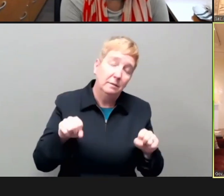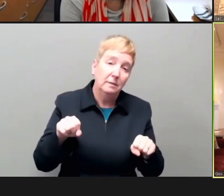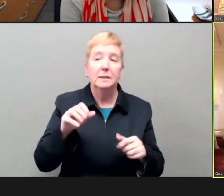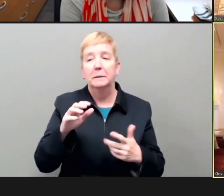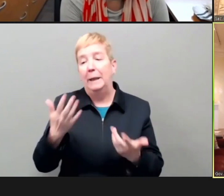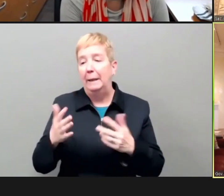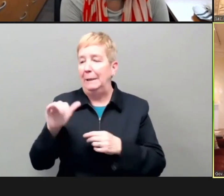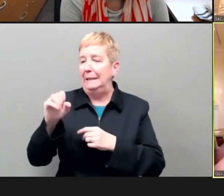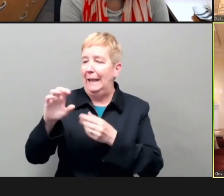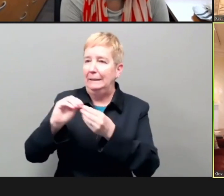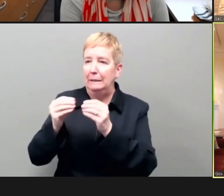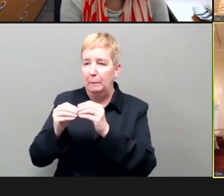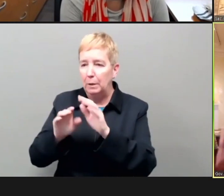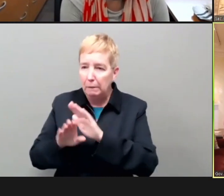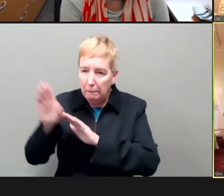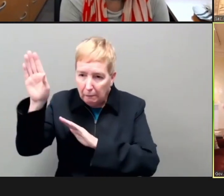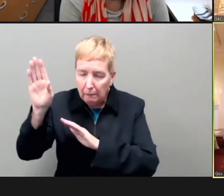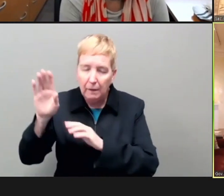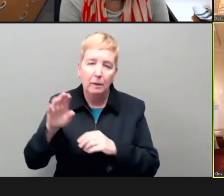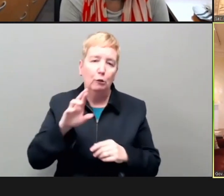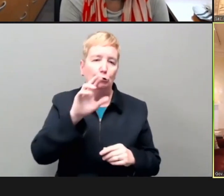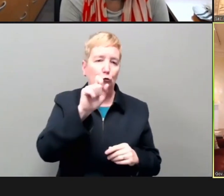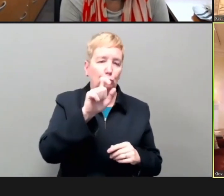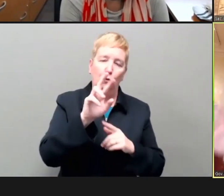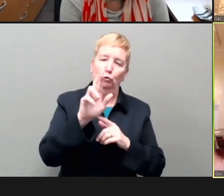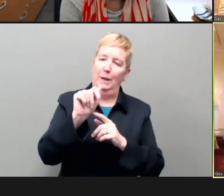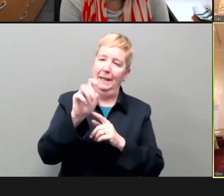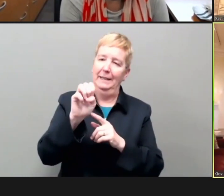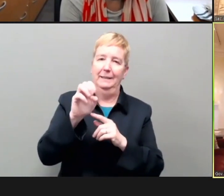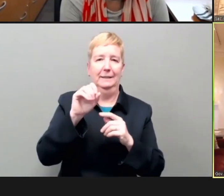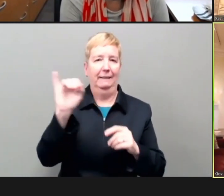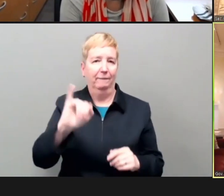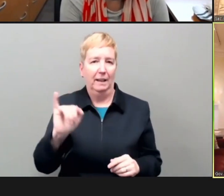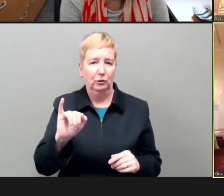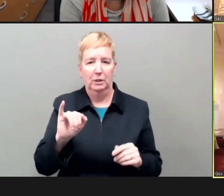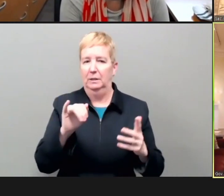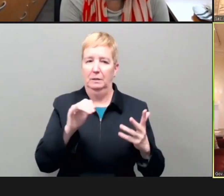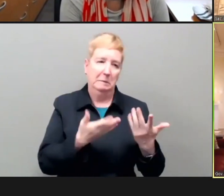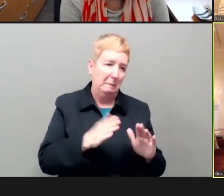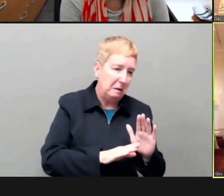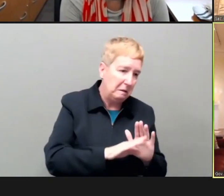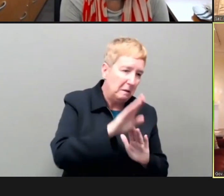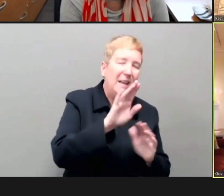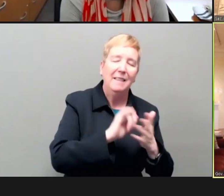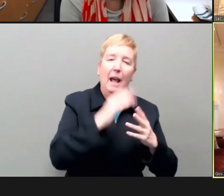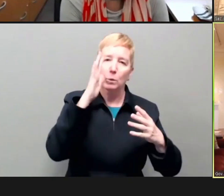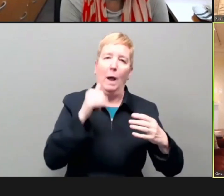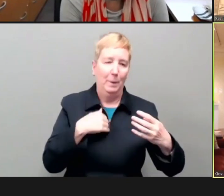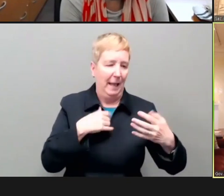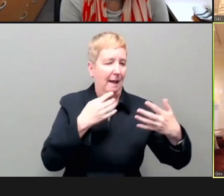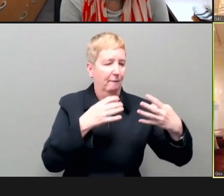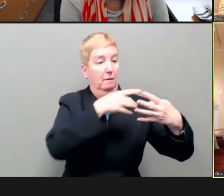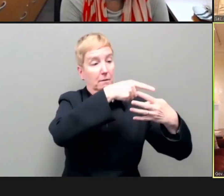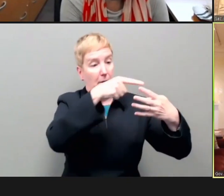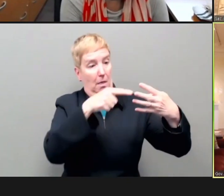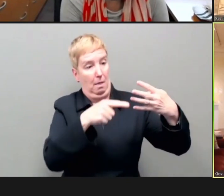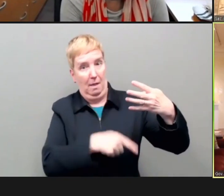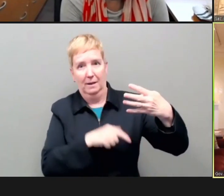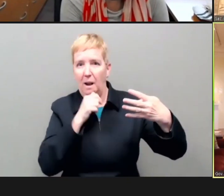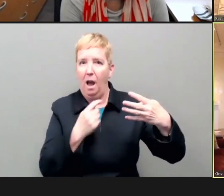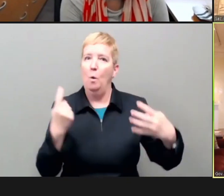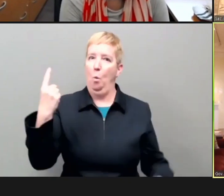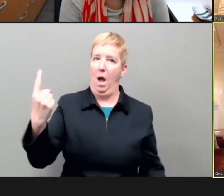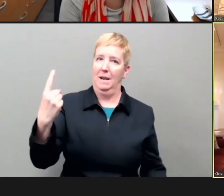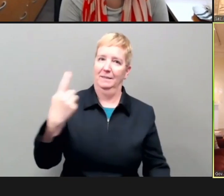counts, right? What are the rates of infection? That's why you have a whole thing of gating criteria. It's not just vaccines.